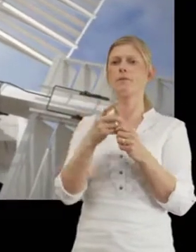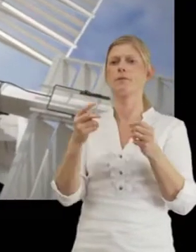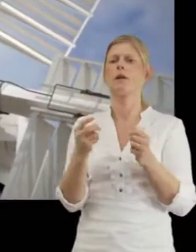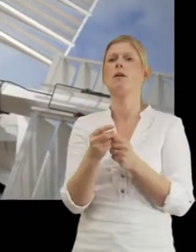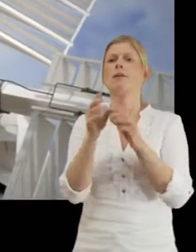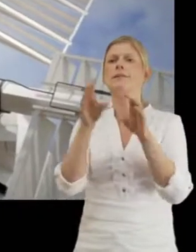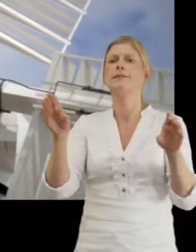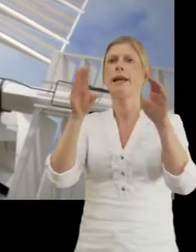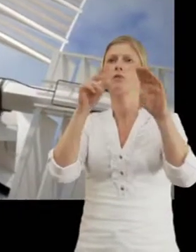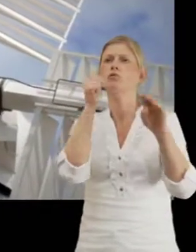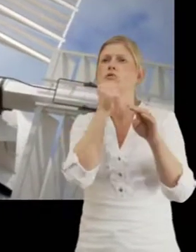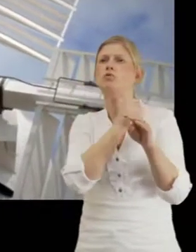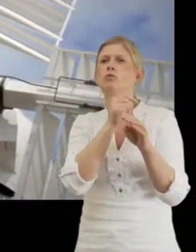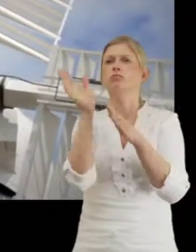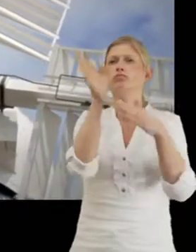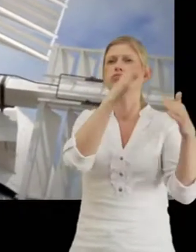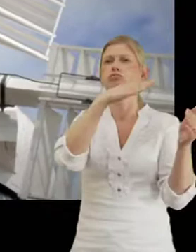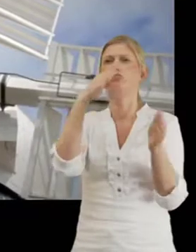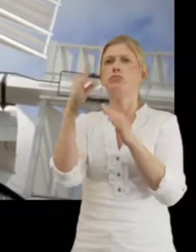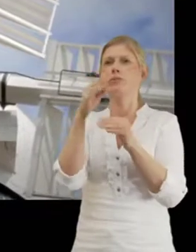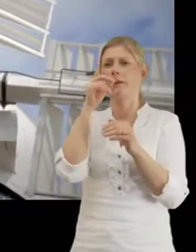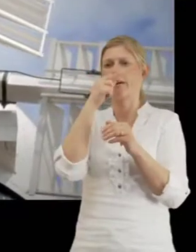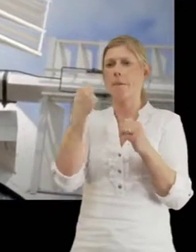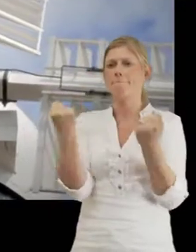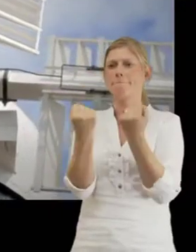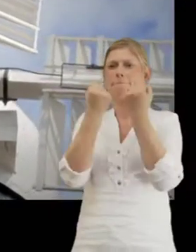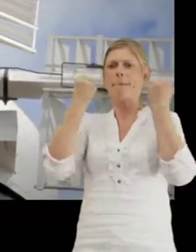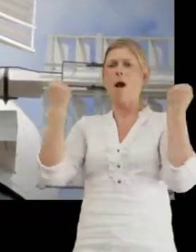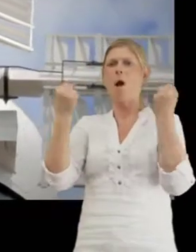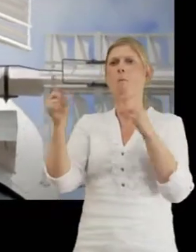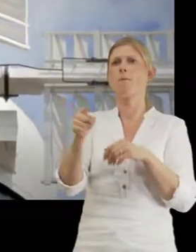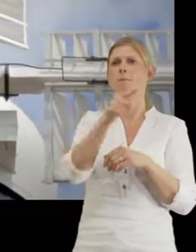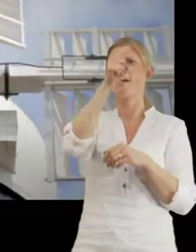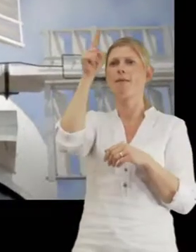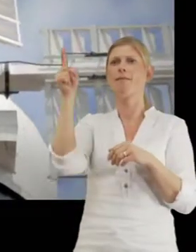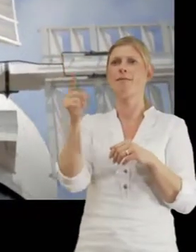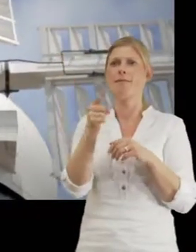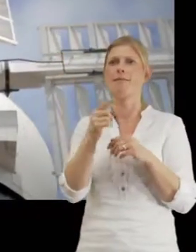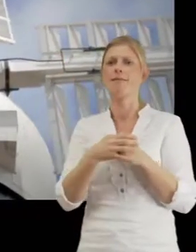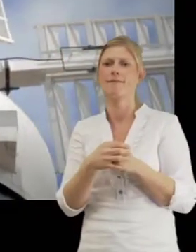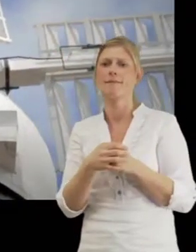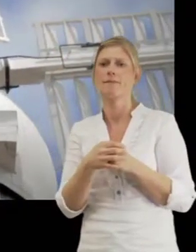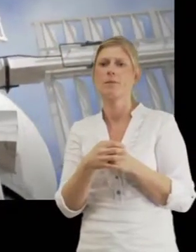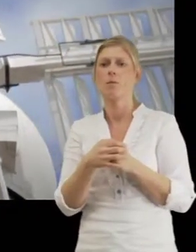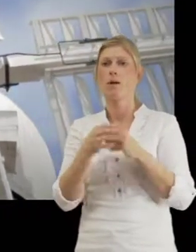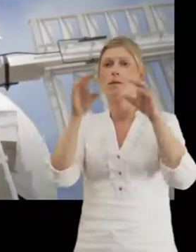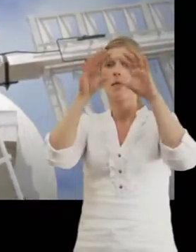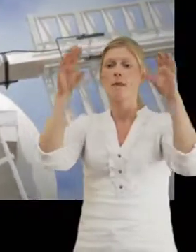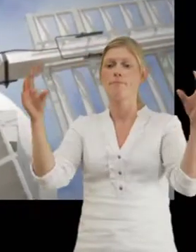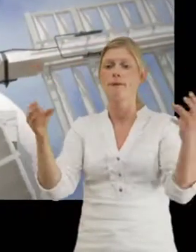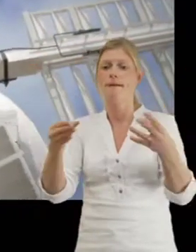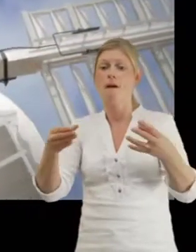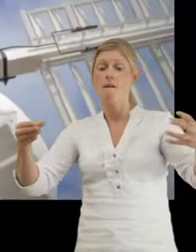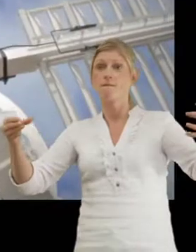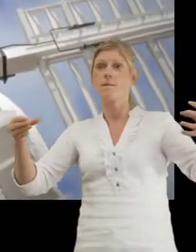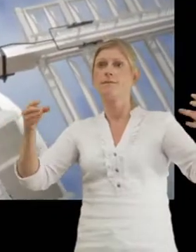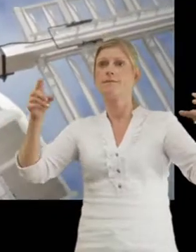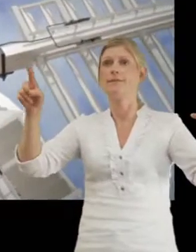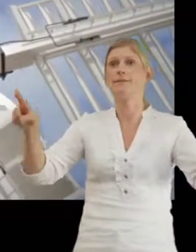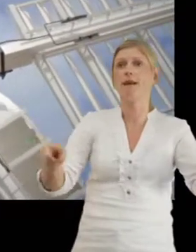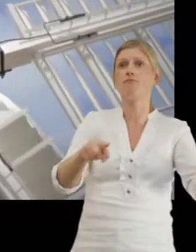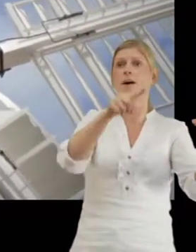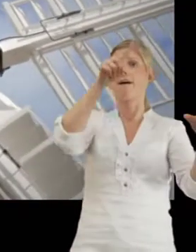of the wind is captured by the sails and used to power the mill. When the brakes are taken off and the sails